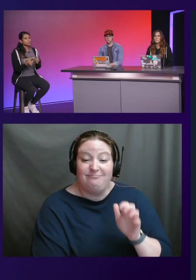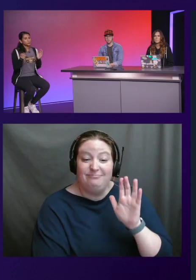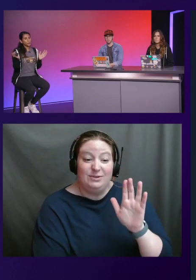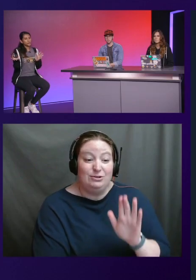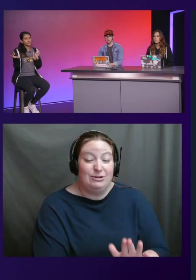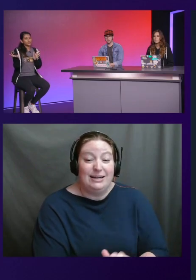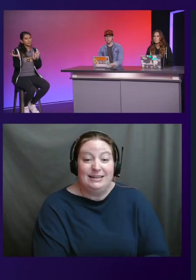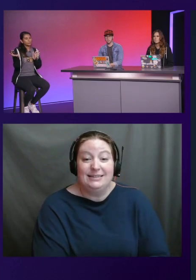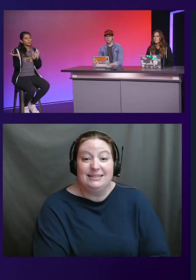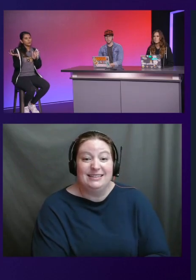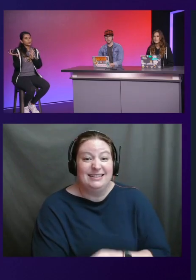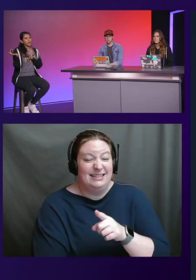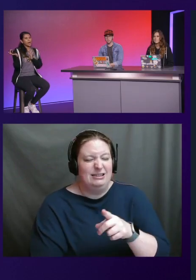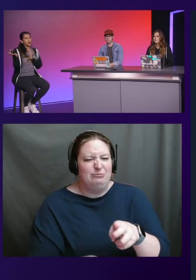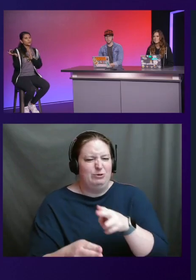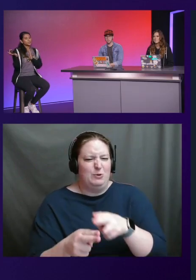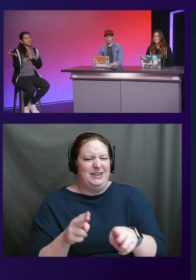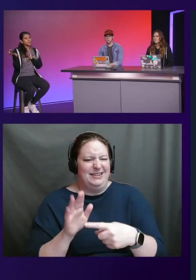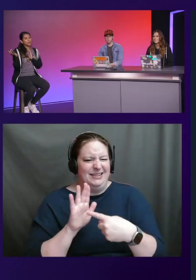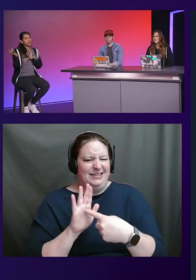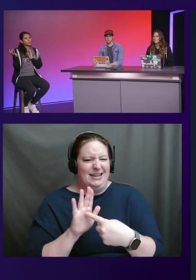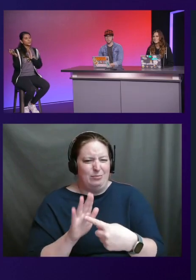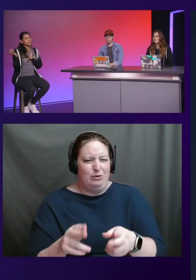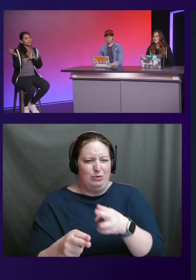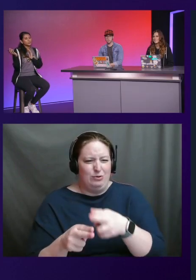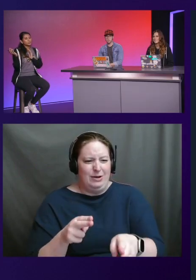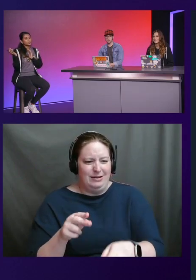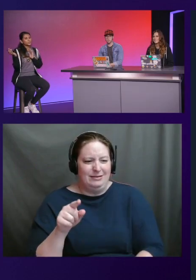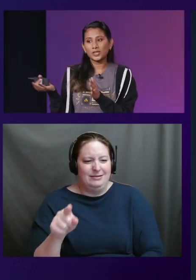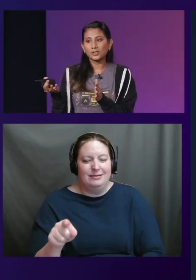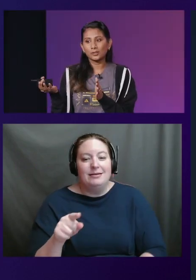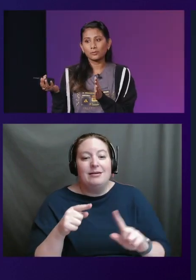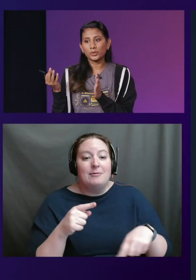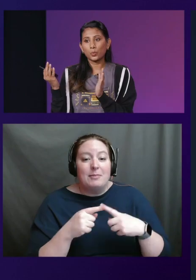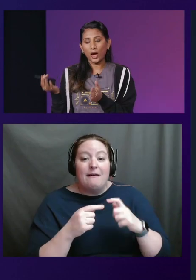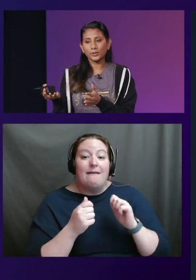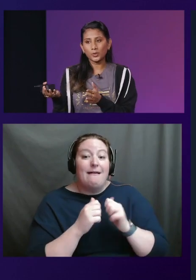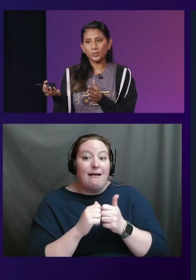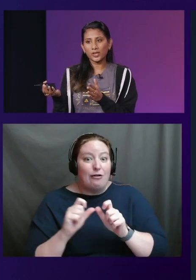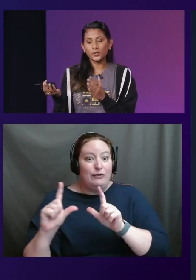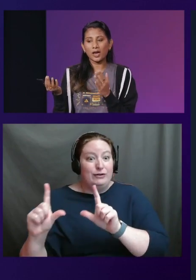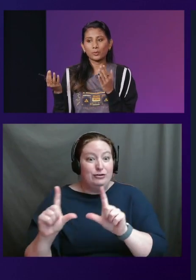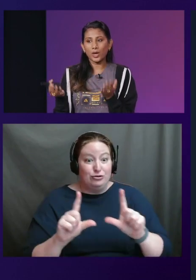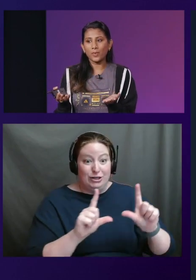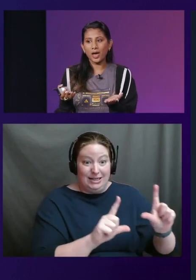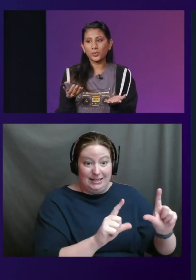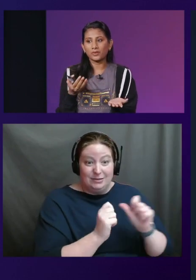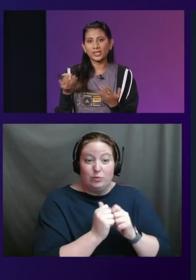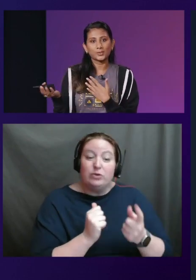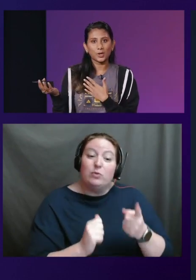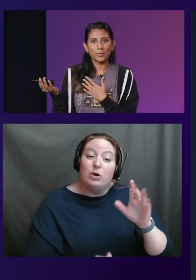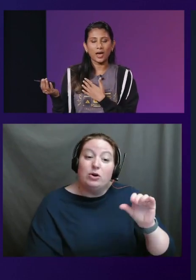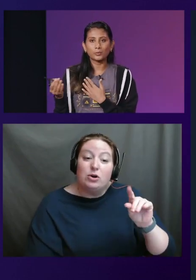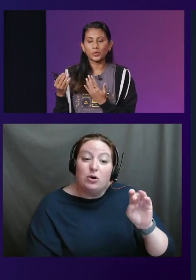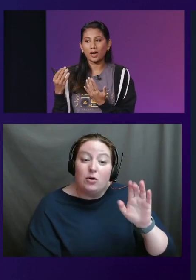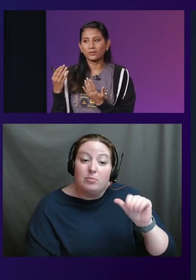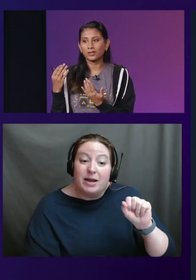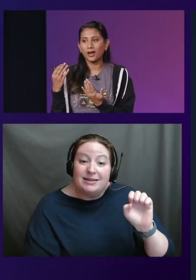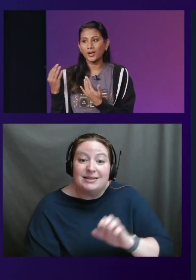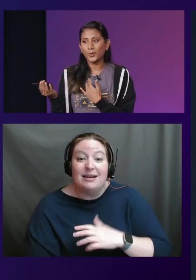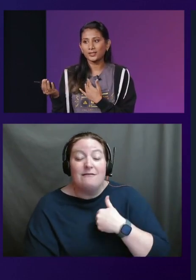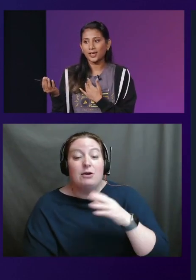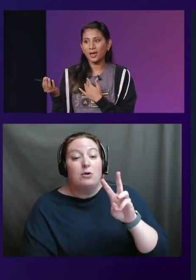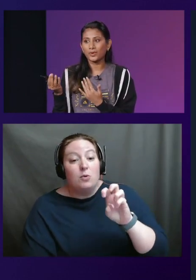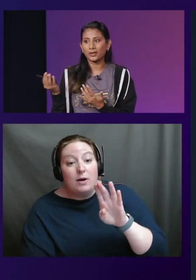is a quick example of how the screens look with one code base. You have a web app, you have a desktop app, you have